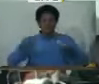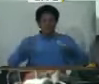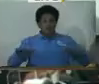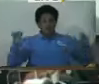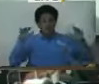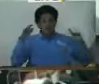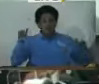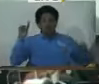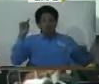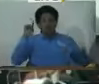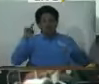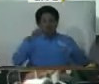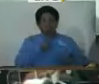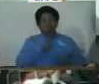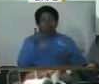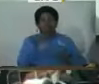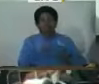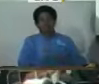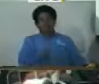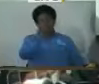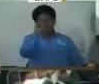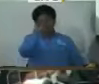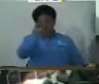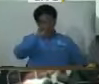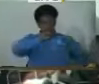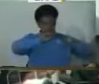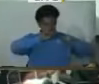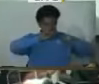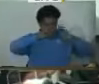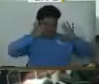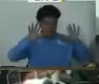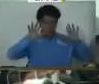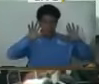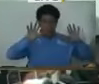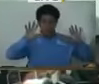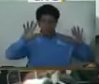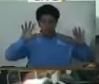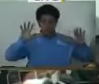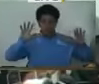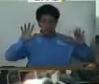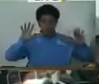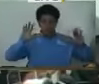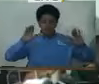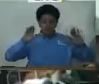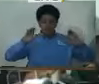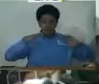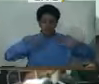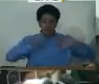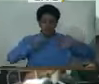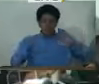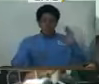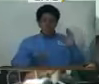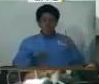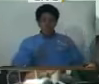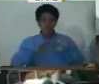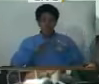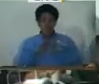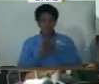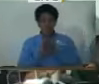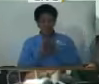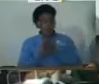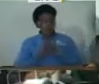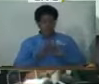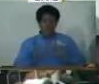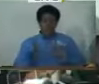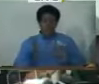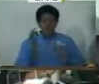speak with one clear, unequivocal, unambiguous voice on this